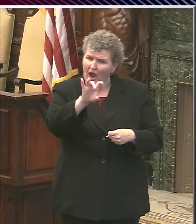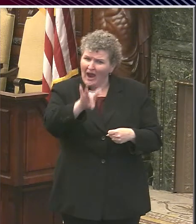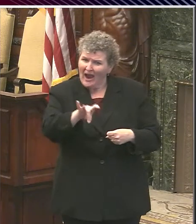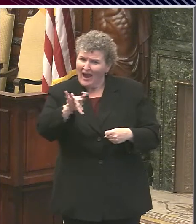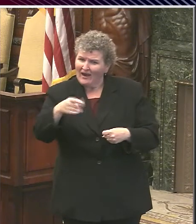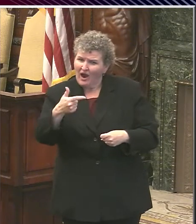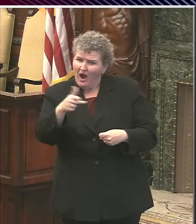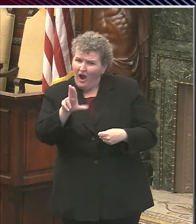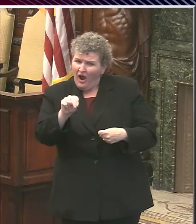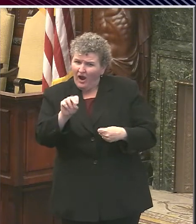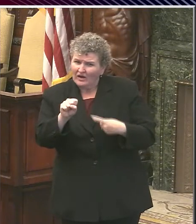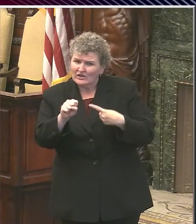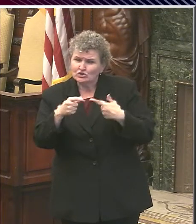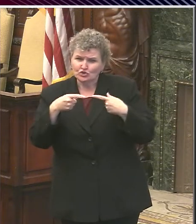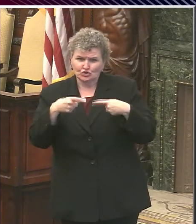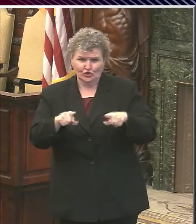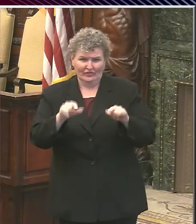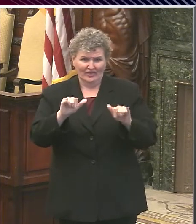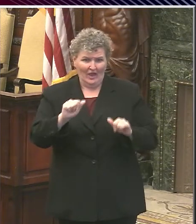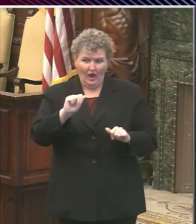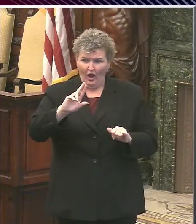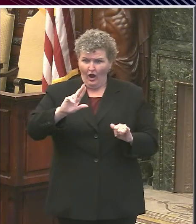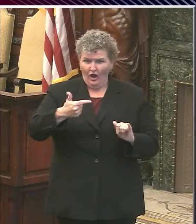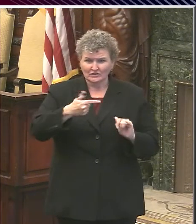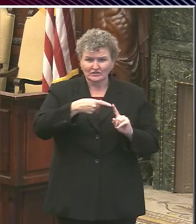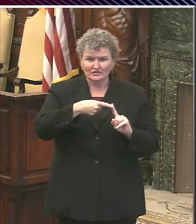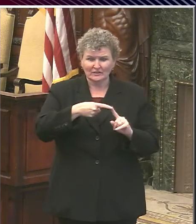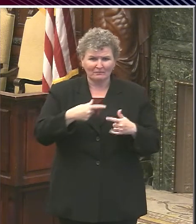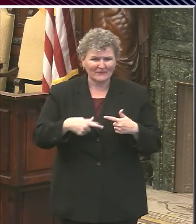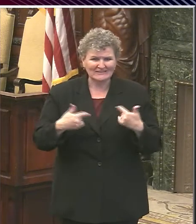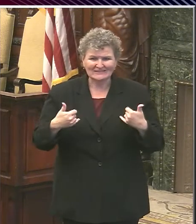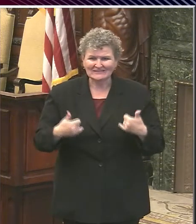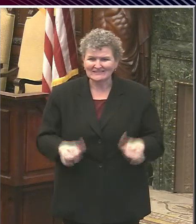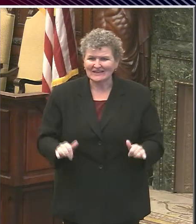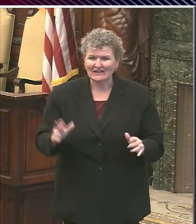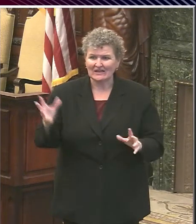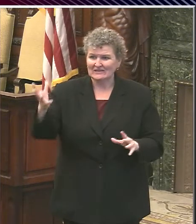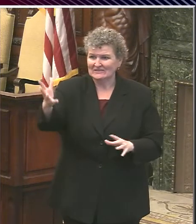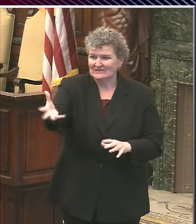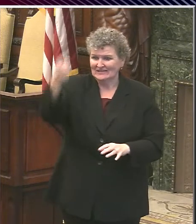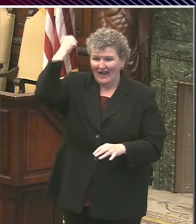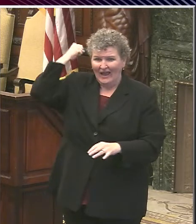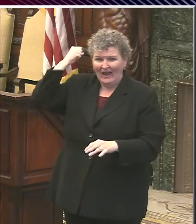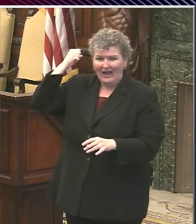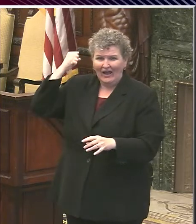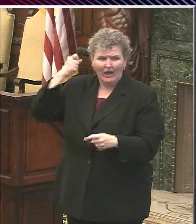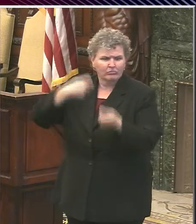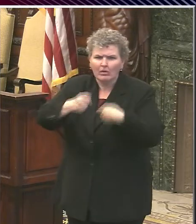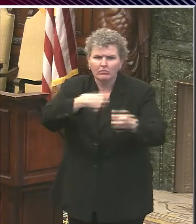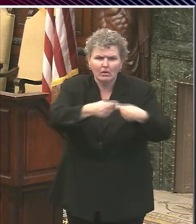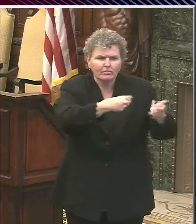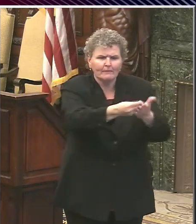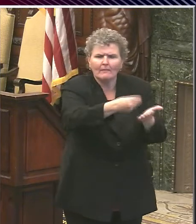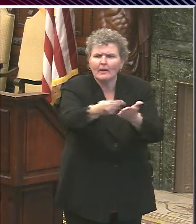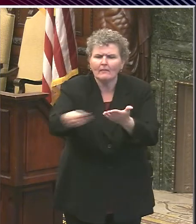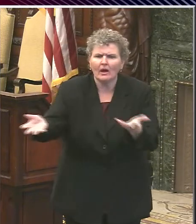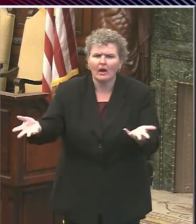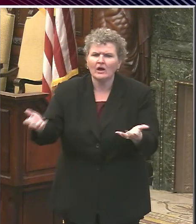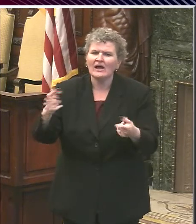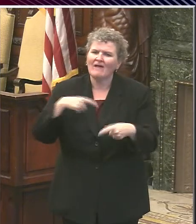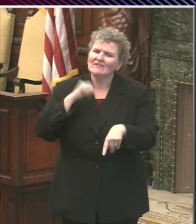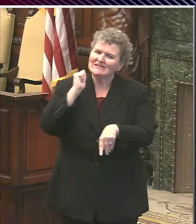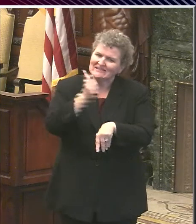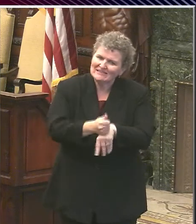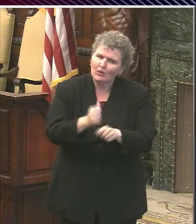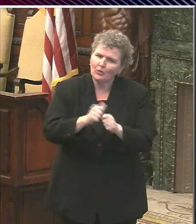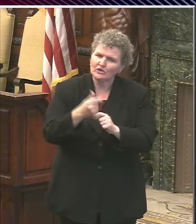in the month of August, but they seemingly get replaced as quickly as we gather them. We've been working to implement our GVI,